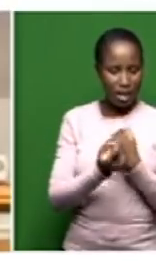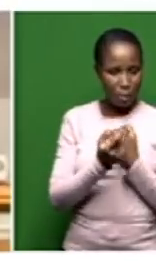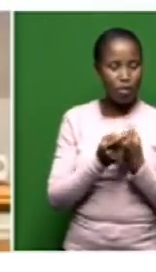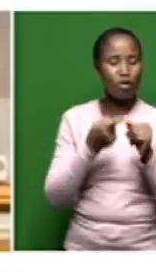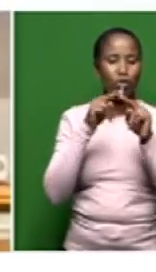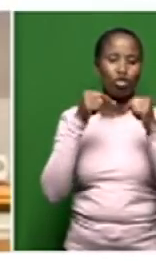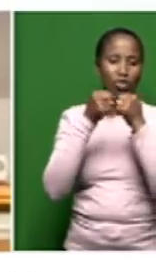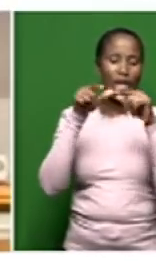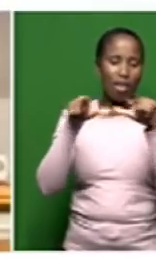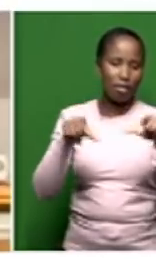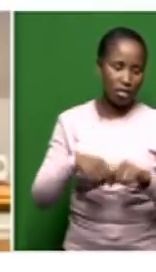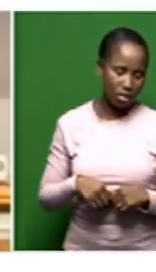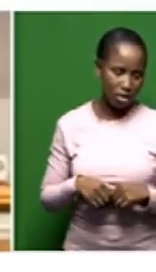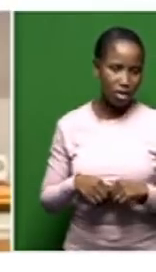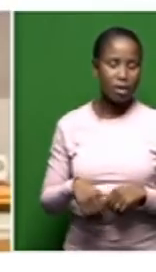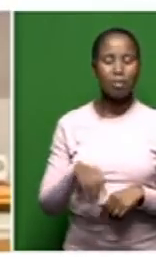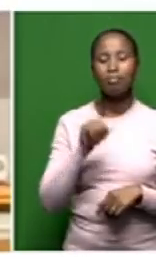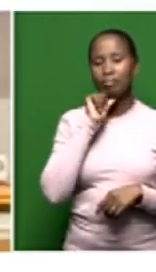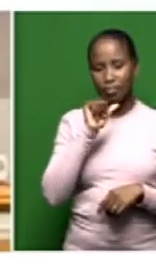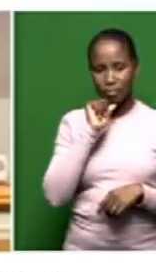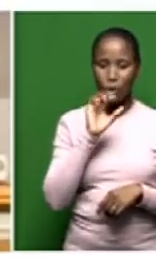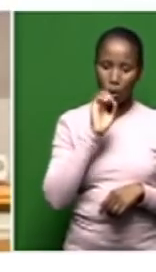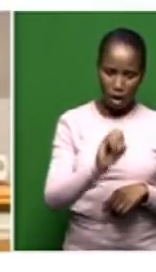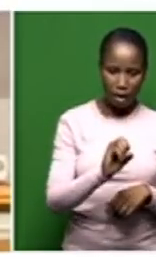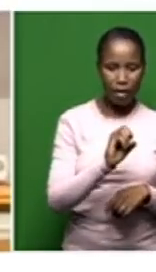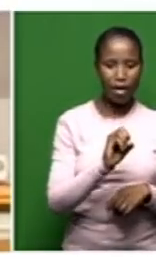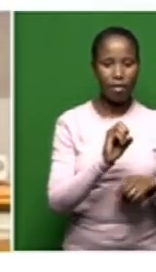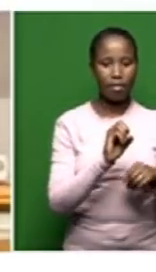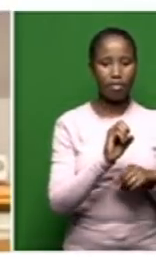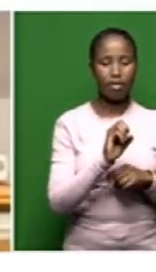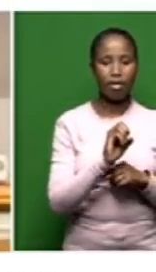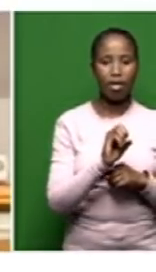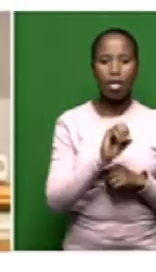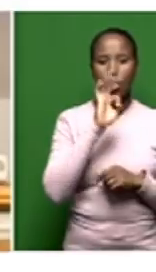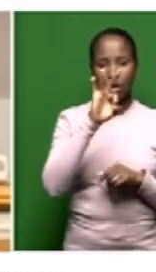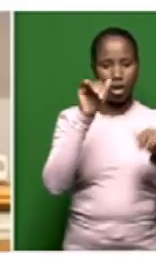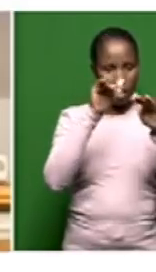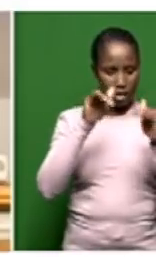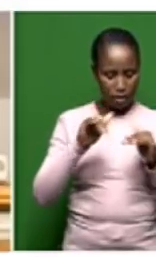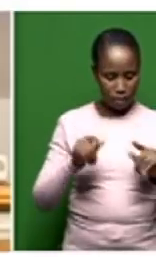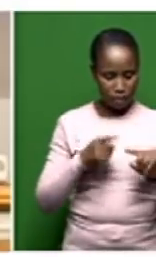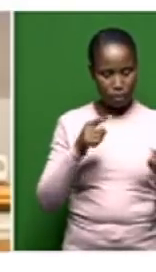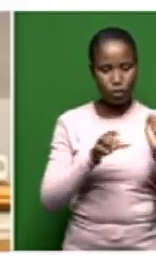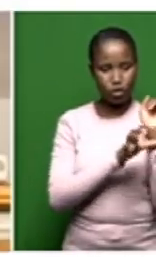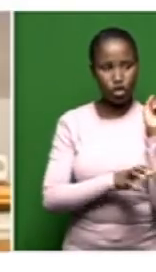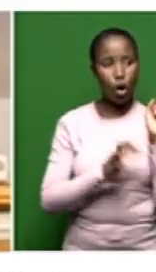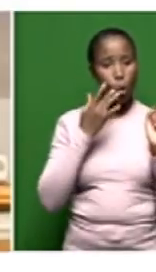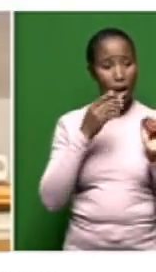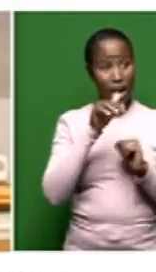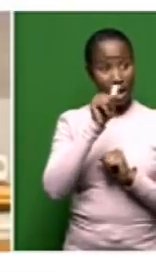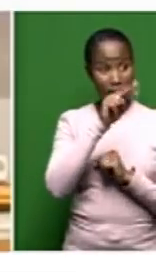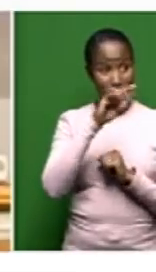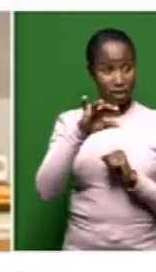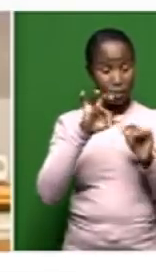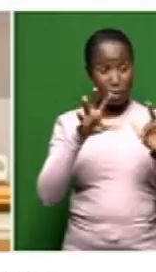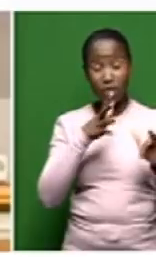level. So even, although we've got 3 spheres according to the Constitution, when the ANC was dominant, they